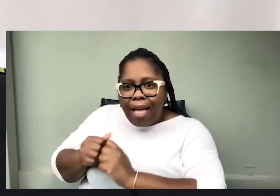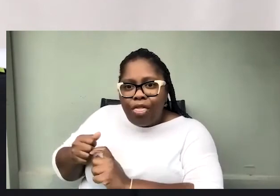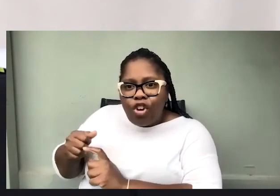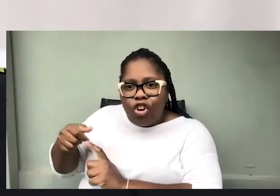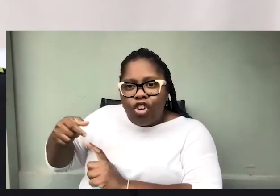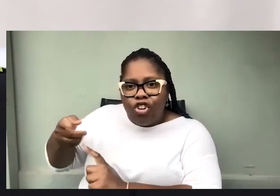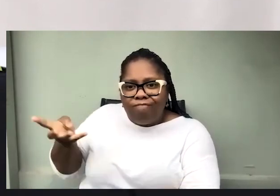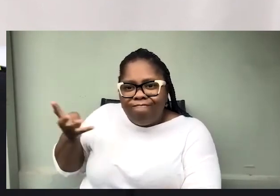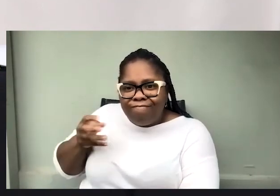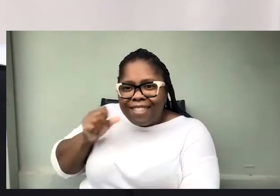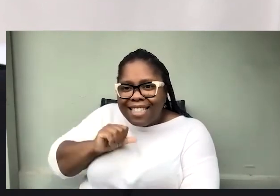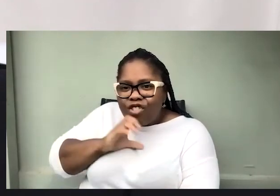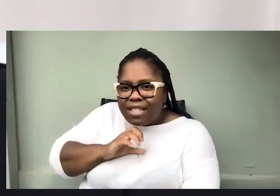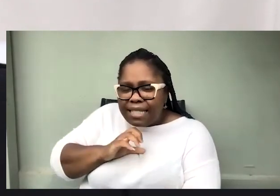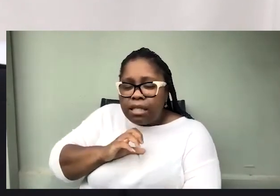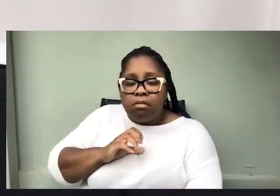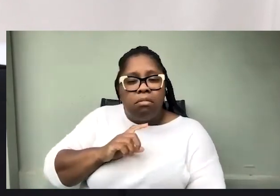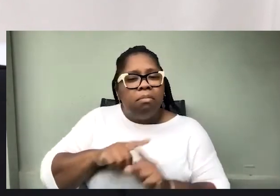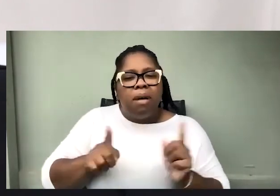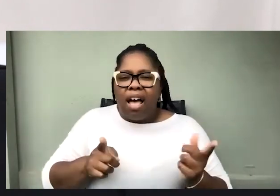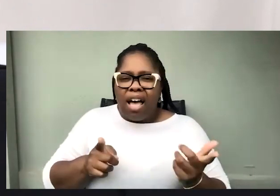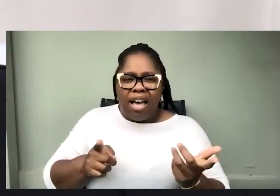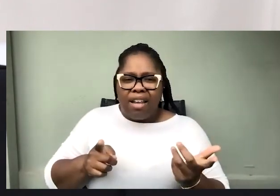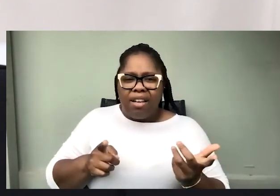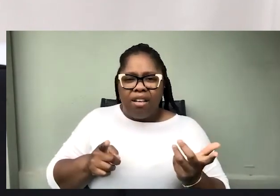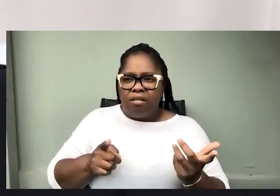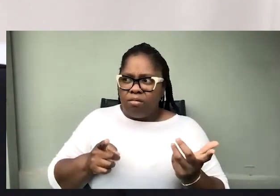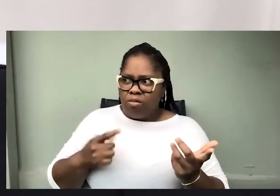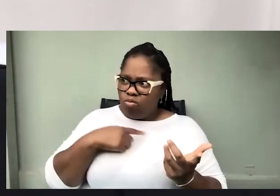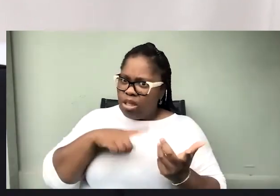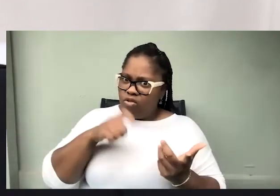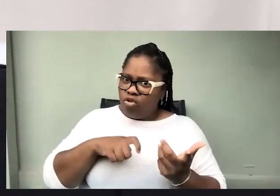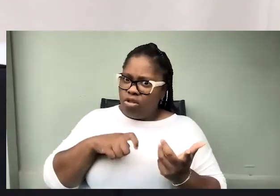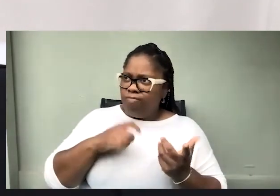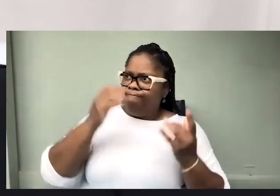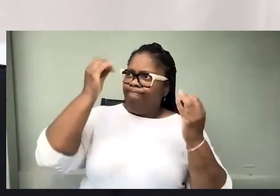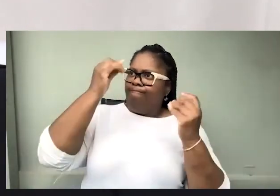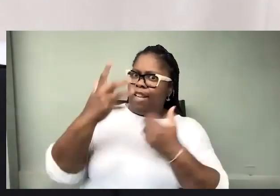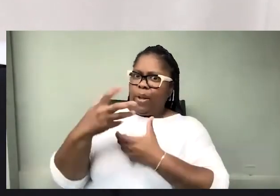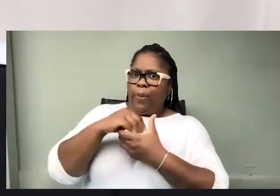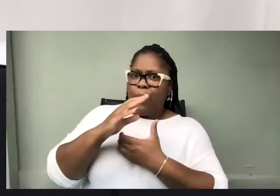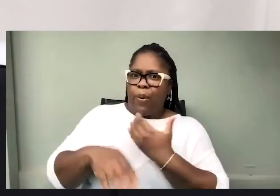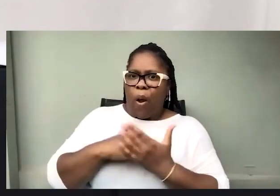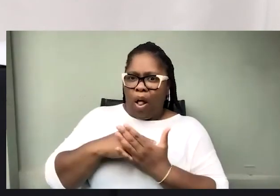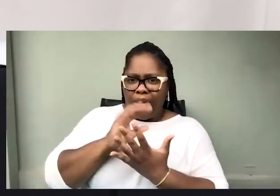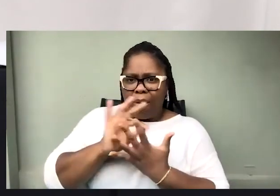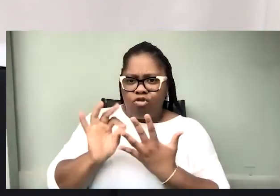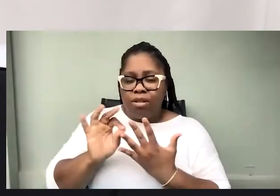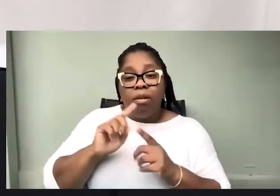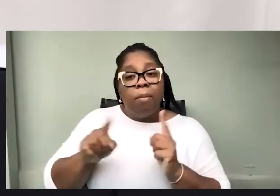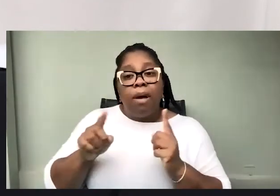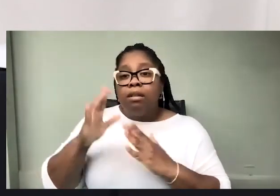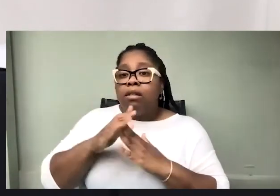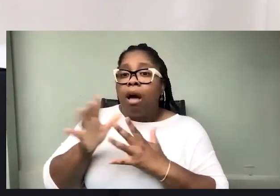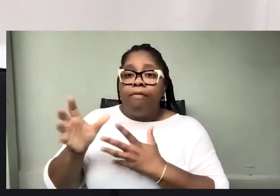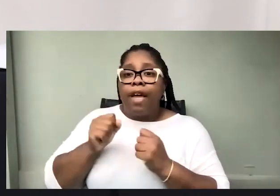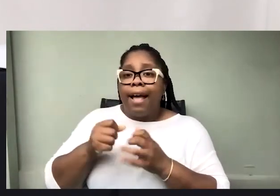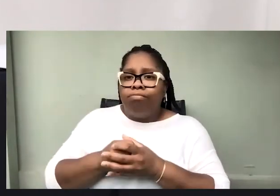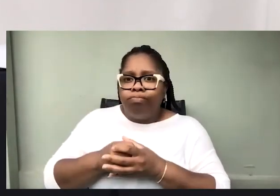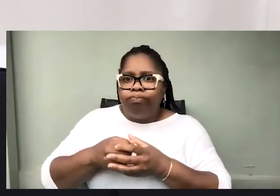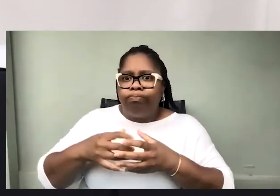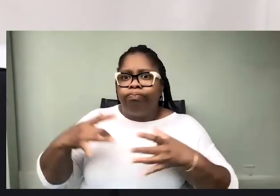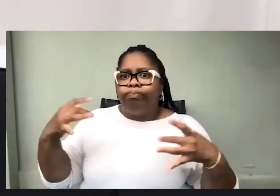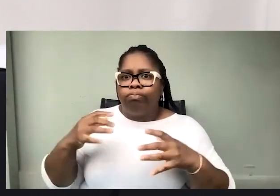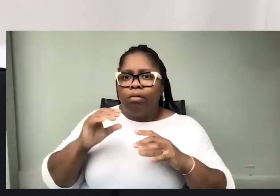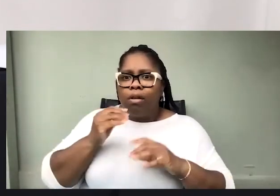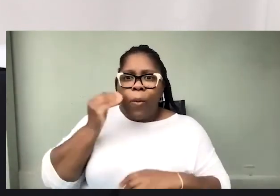are not something that we should take off the table. But our fastest growing homeless population are seniors,